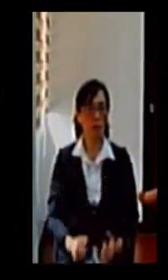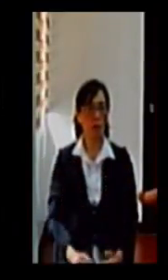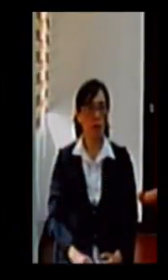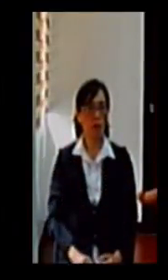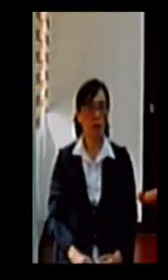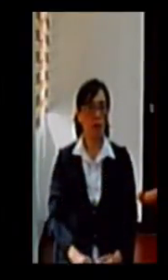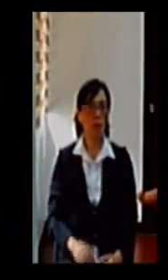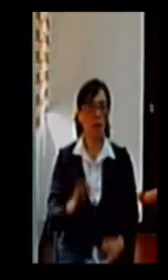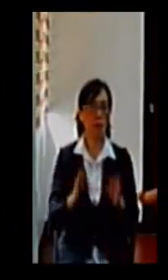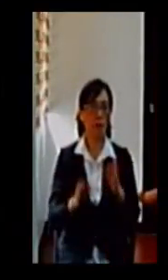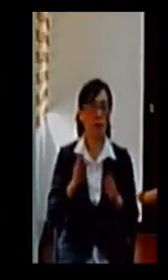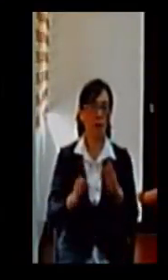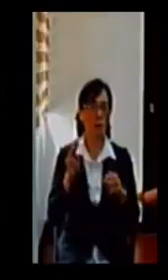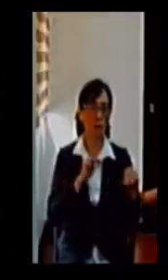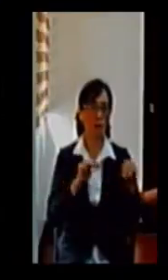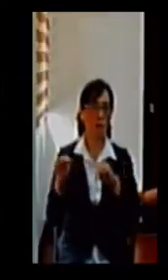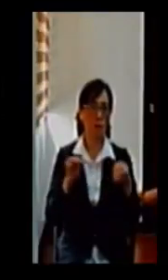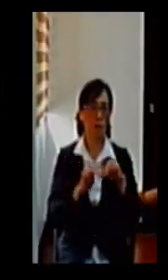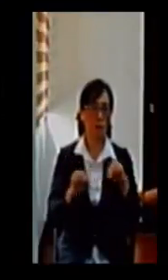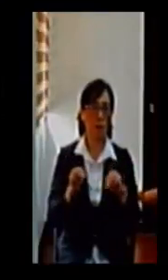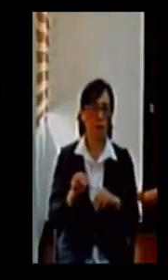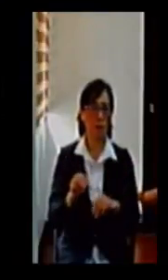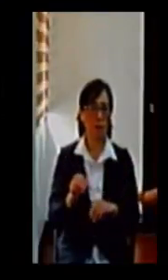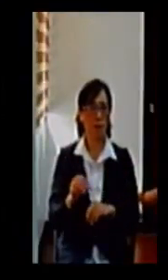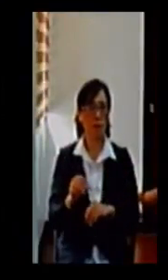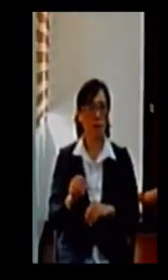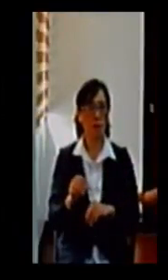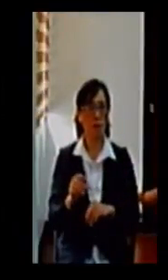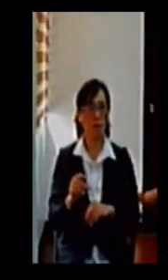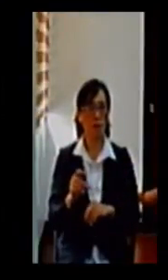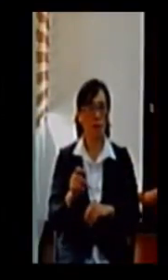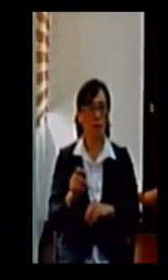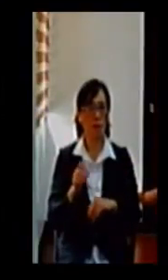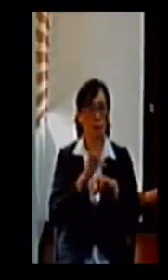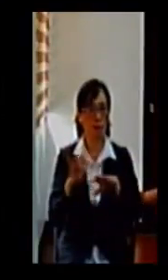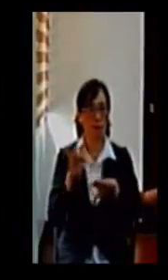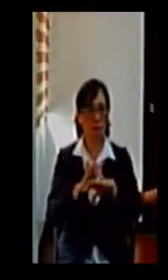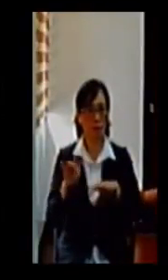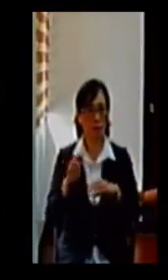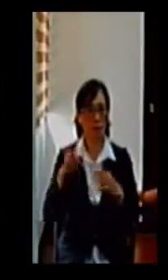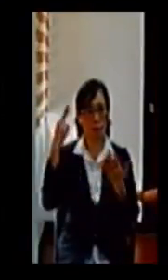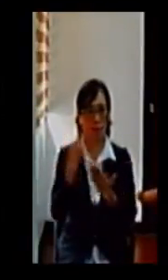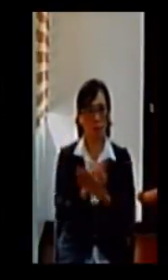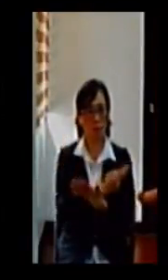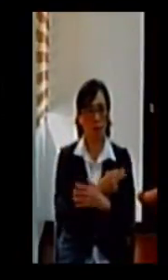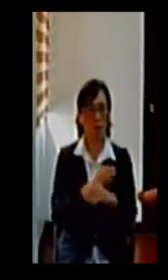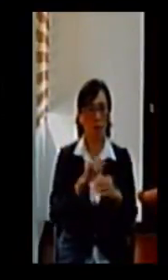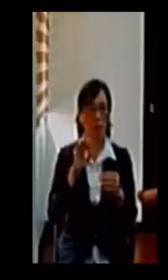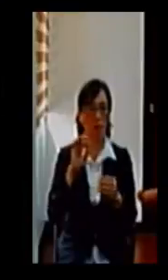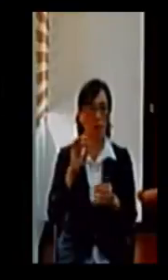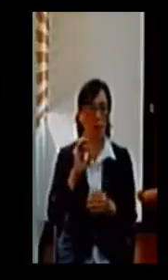we had moved, for example, sooner rather than later to renewable forms of energy,